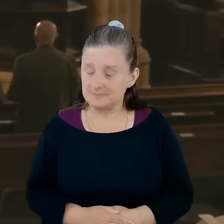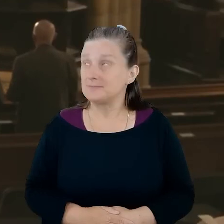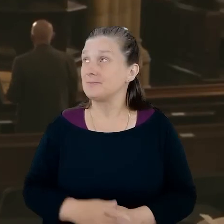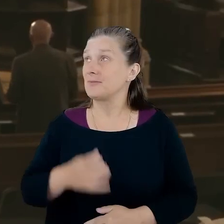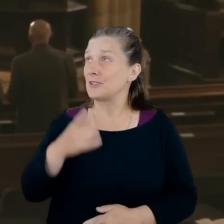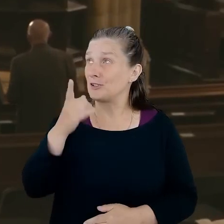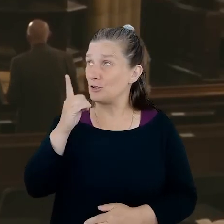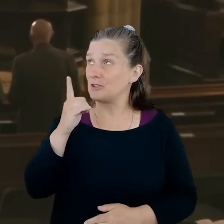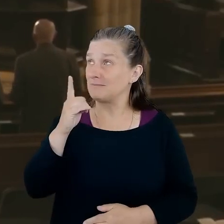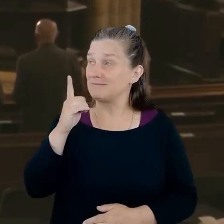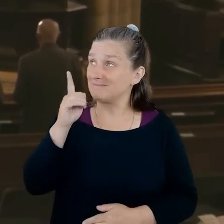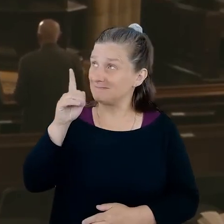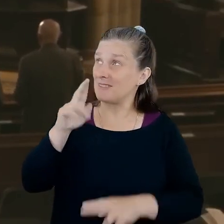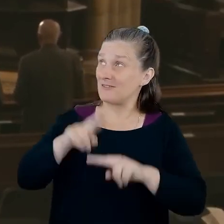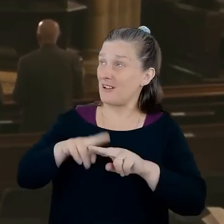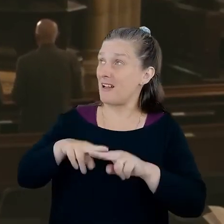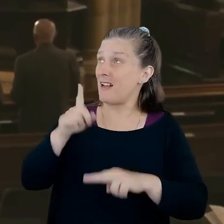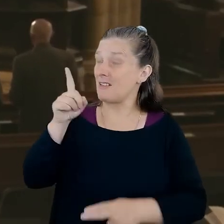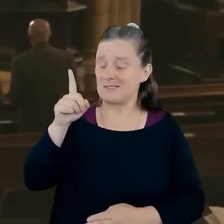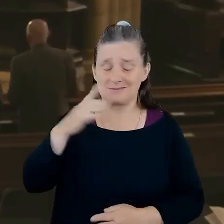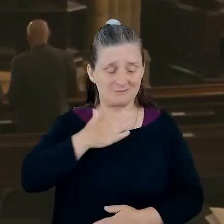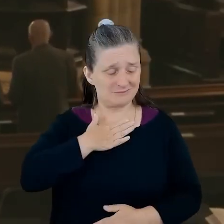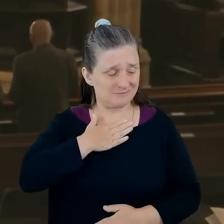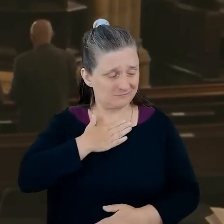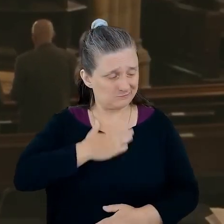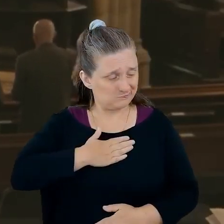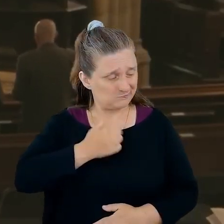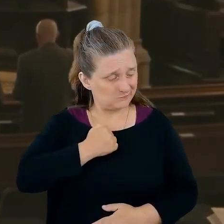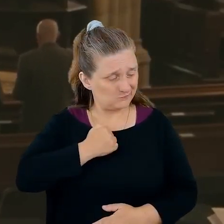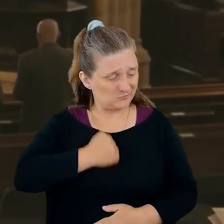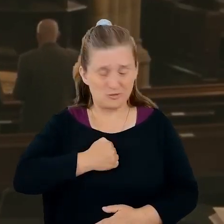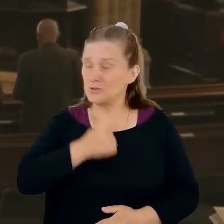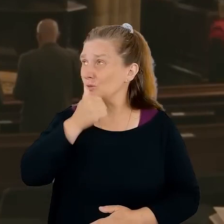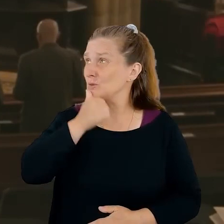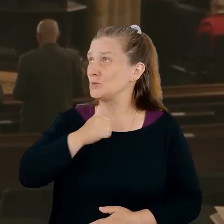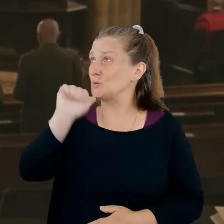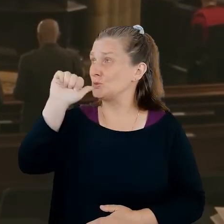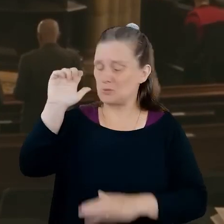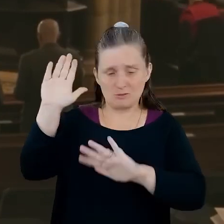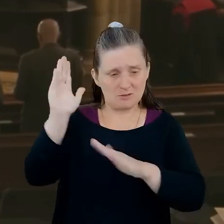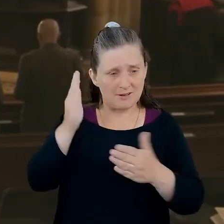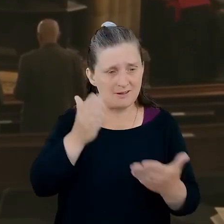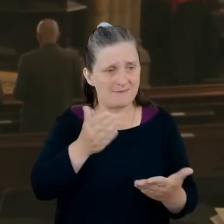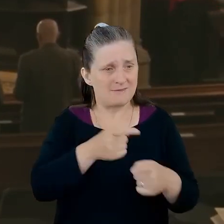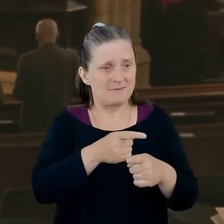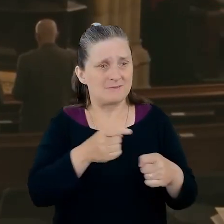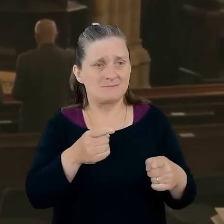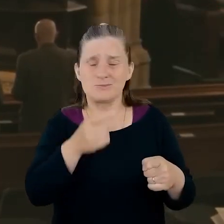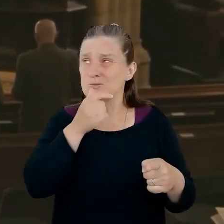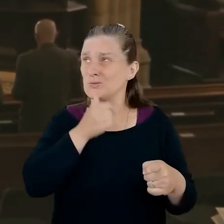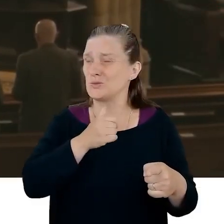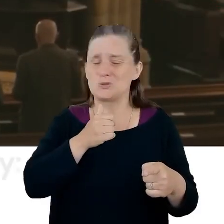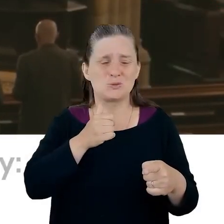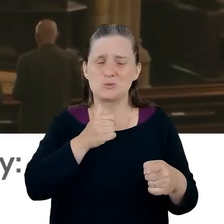God, our Father, we are sorry for the times when we have used your gifts carelessly and